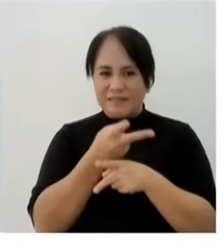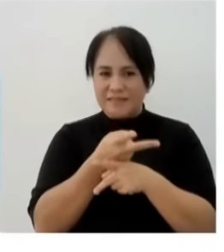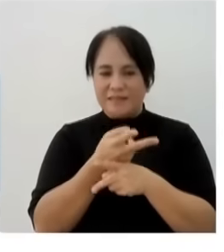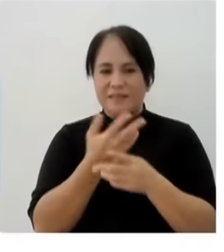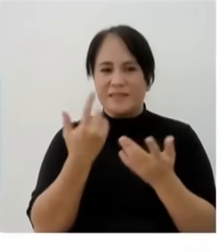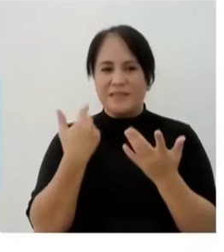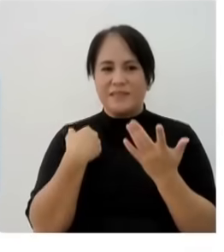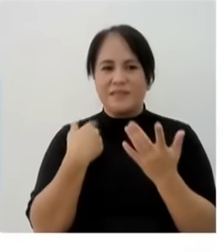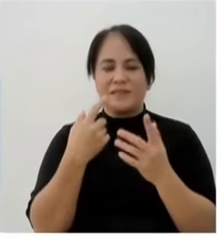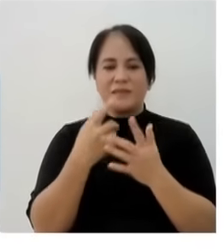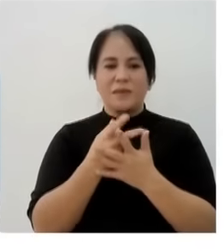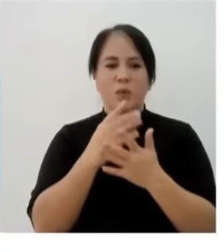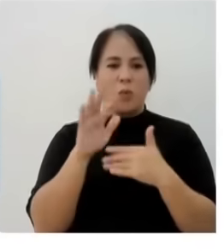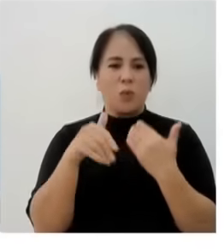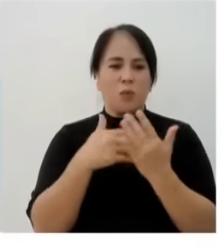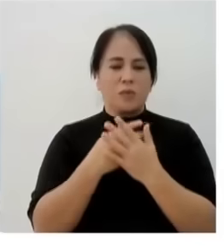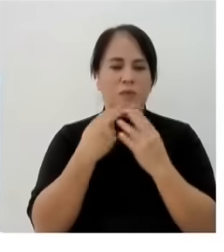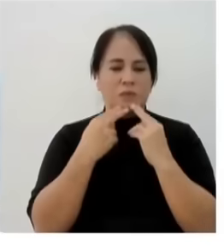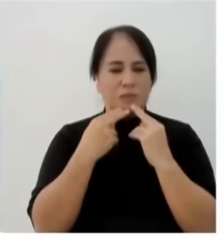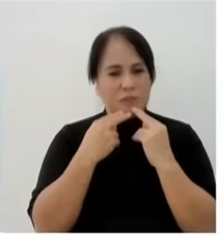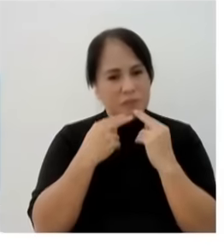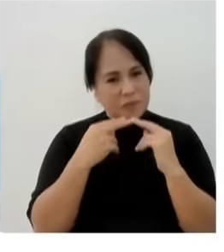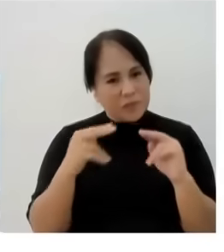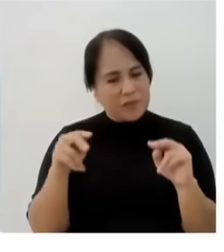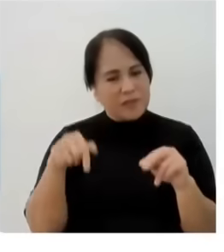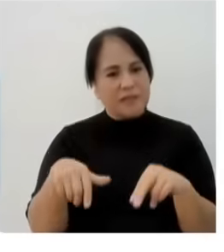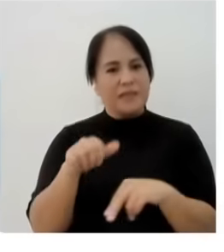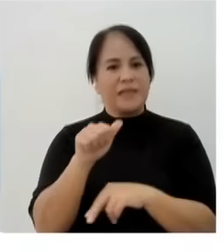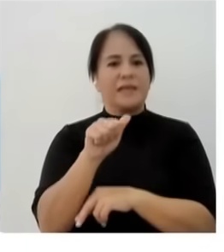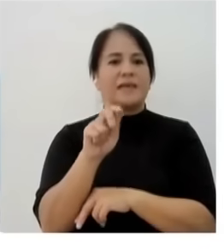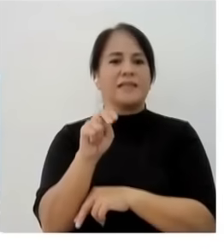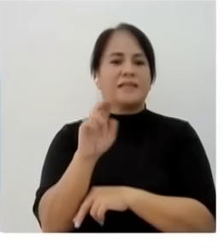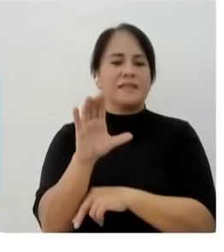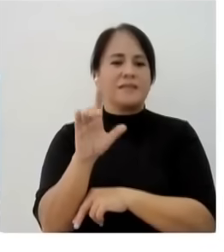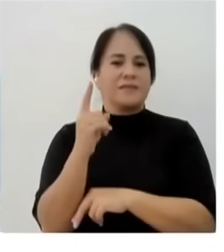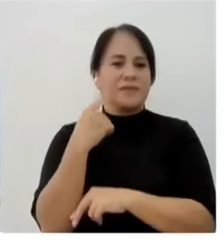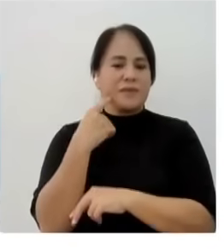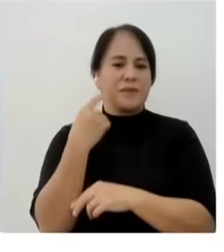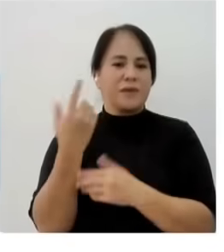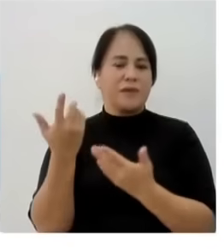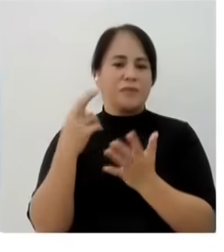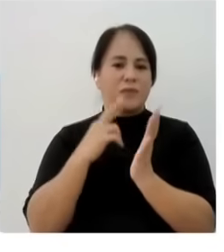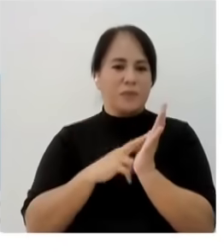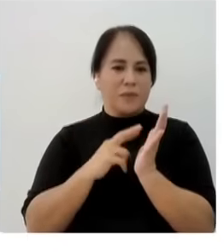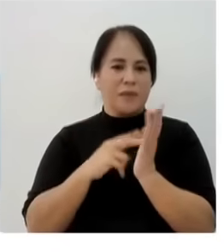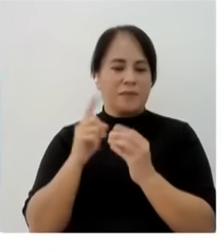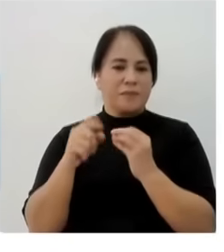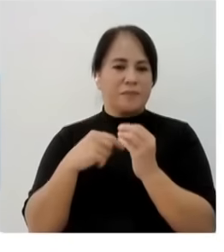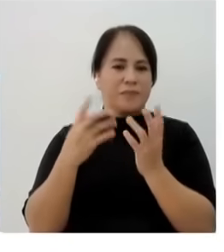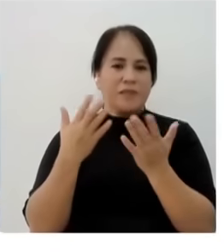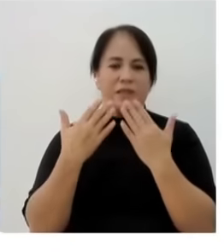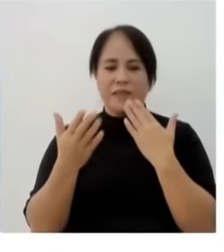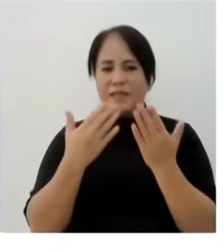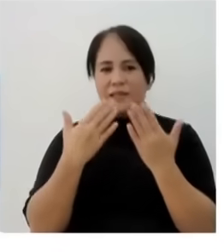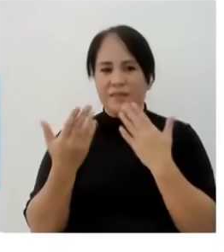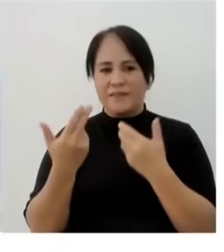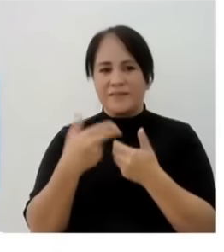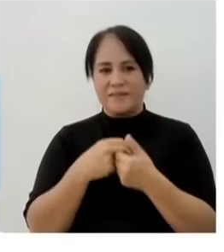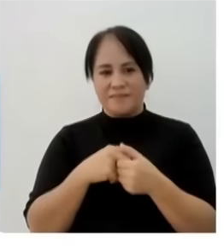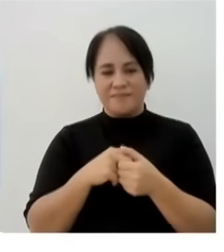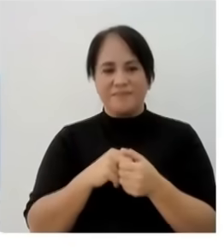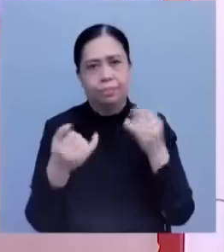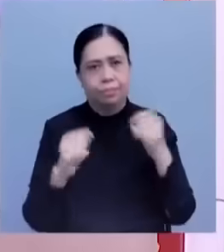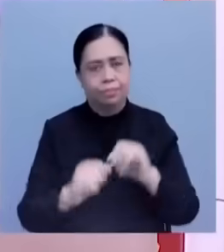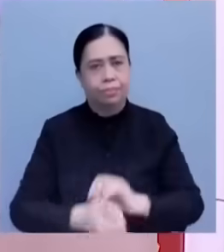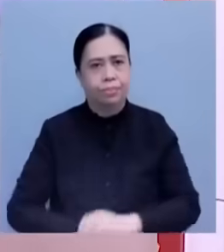stay tuned to all of our newscasts here on ANC for his series of reports on this. Thanks a lot, Nico, for joining us this noon. Really